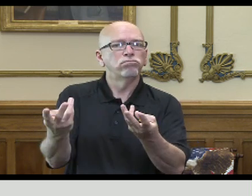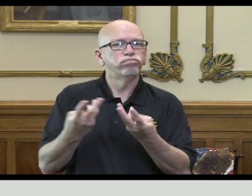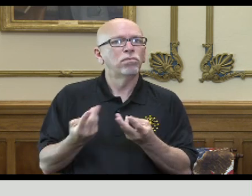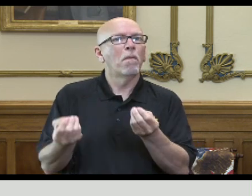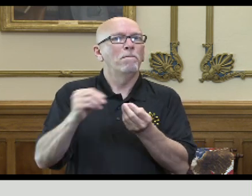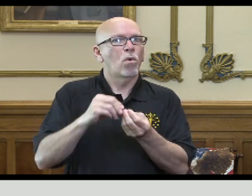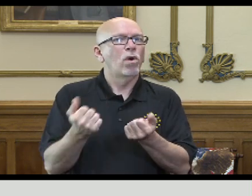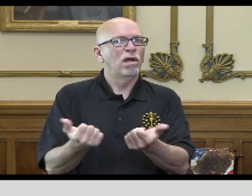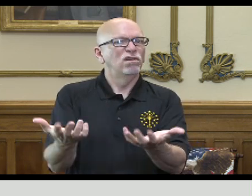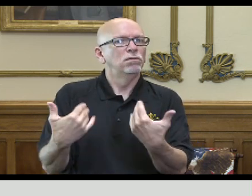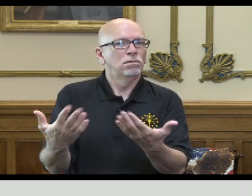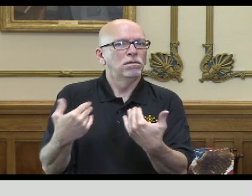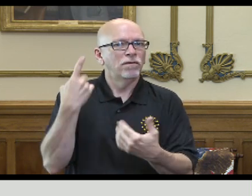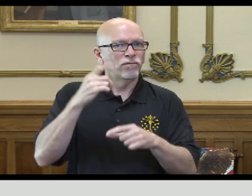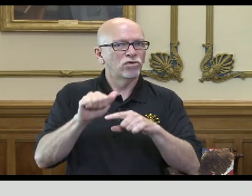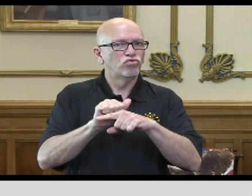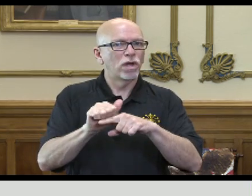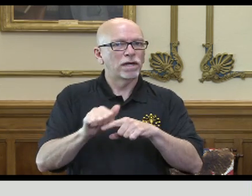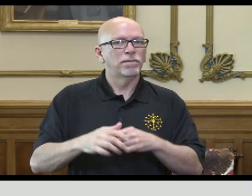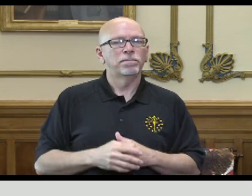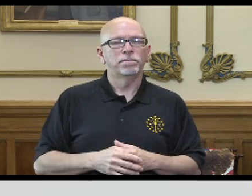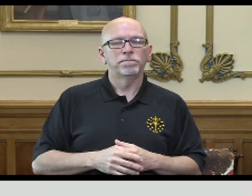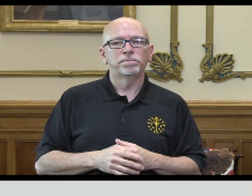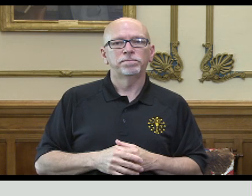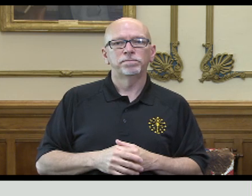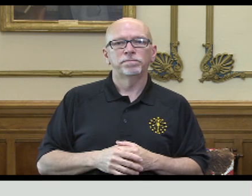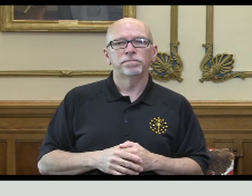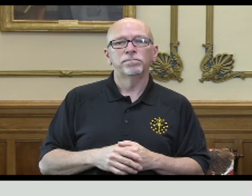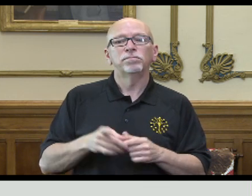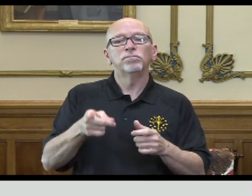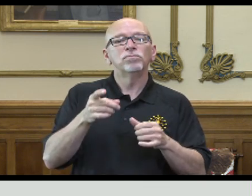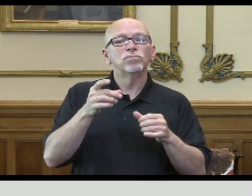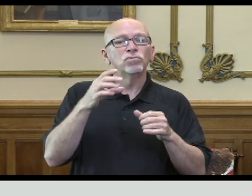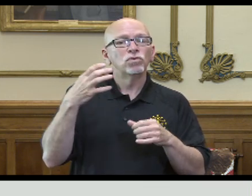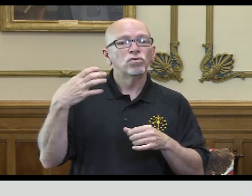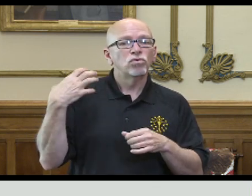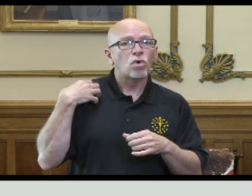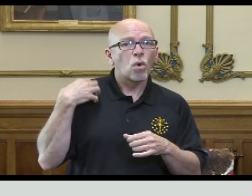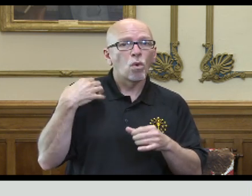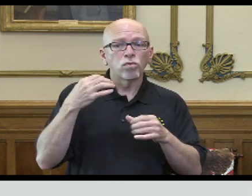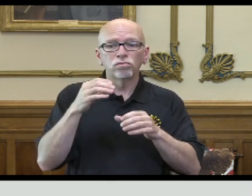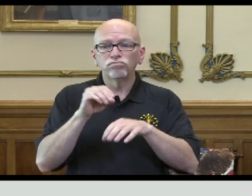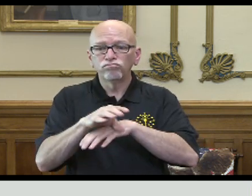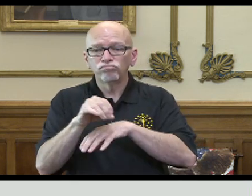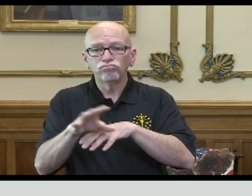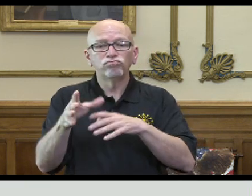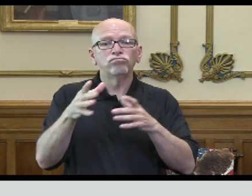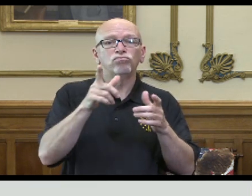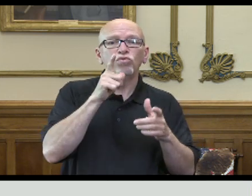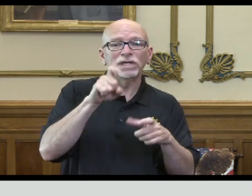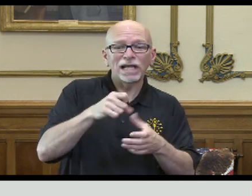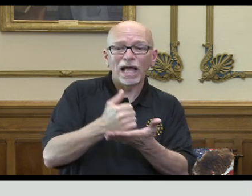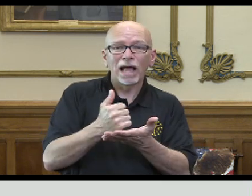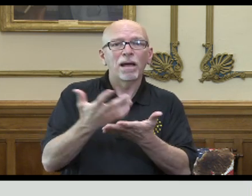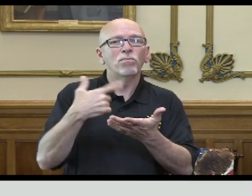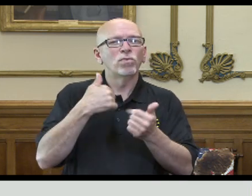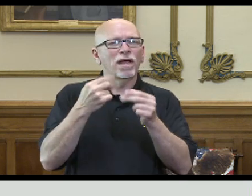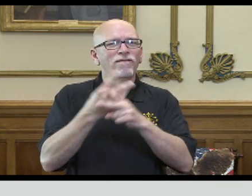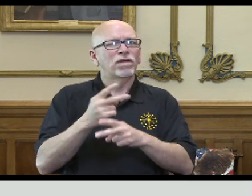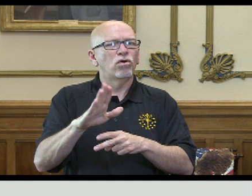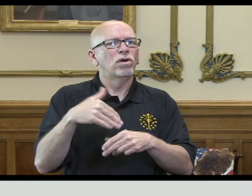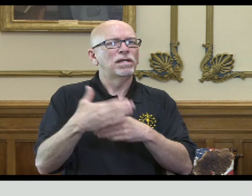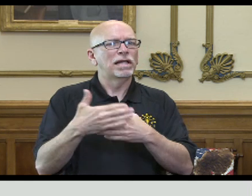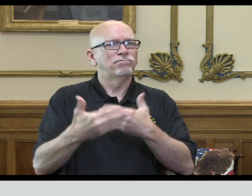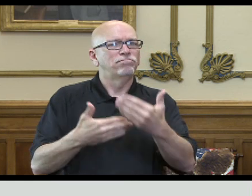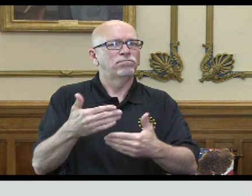short-term education and training. Individualized career coaching and navigation for those who need help figuring out their next